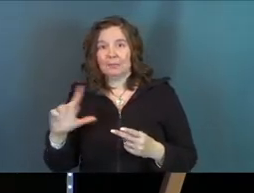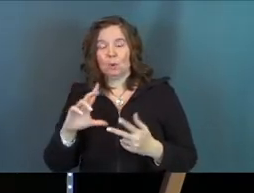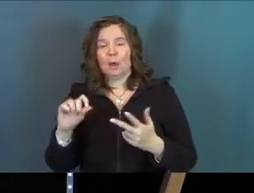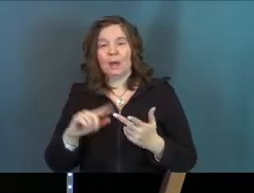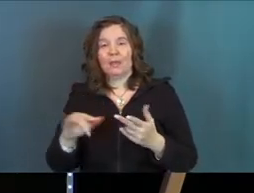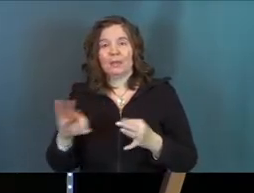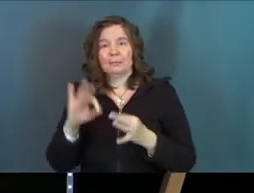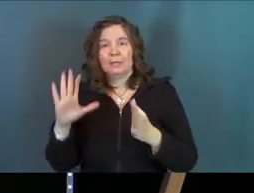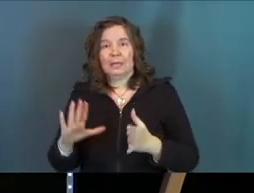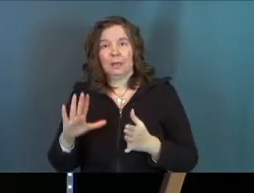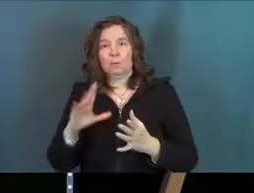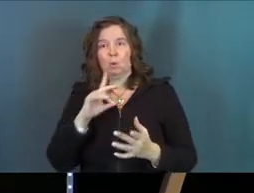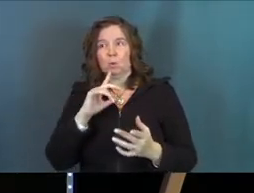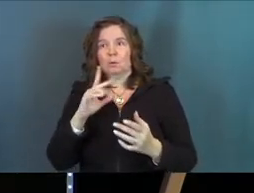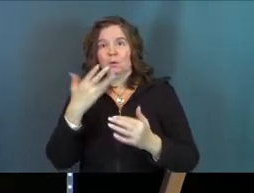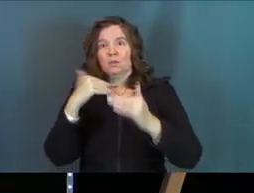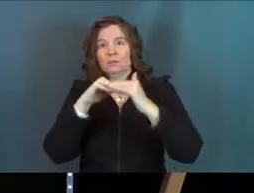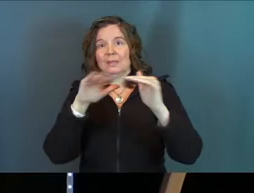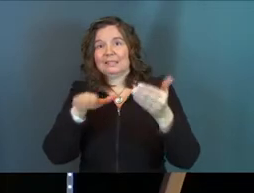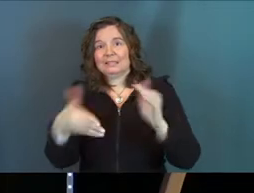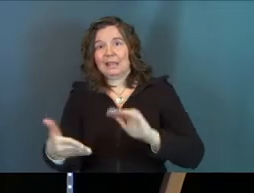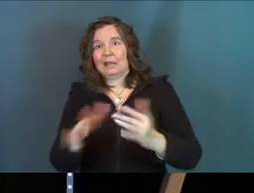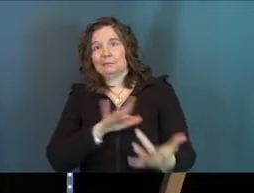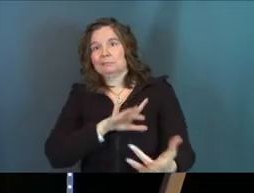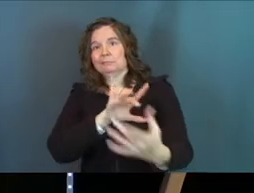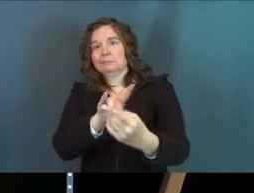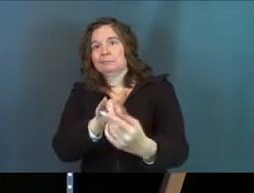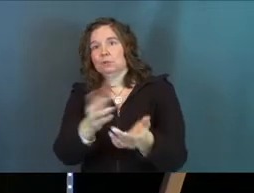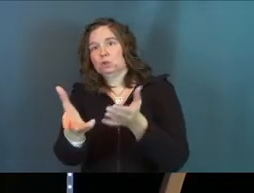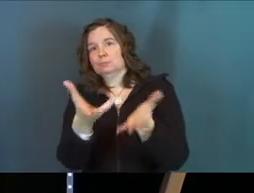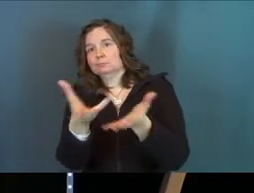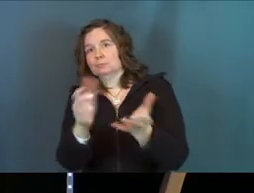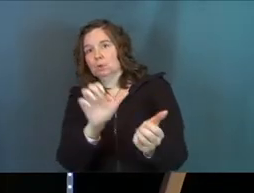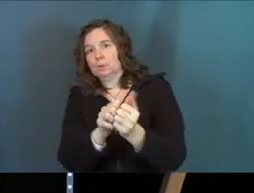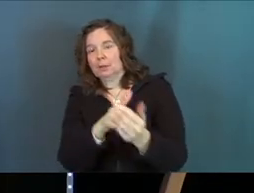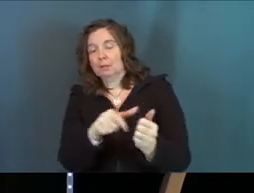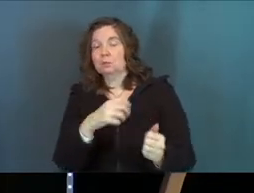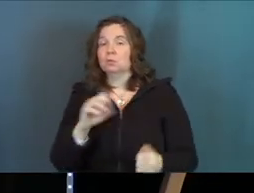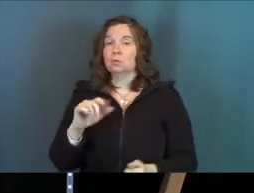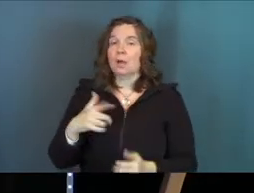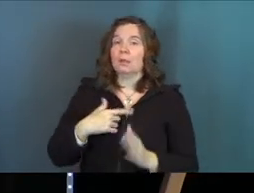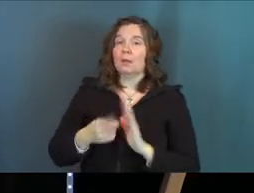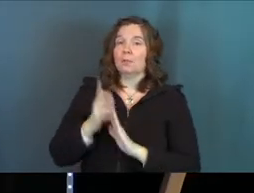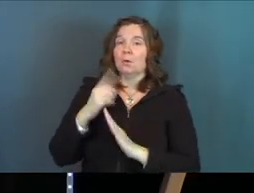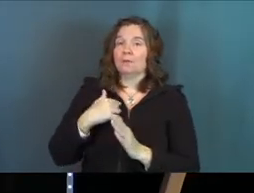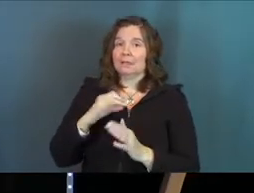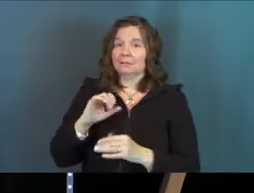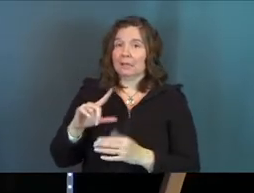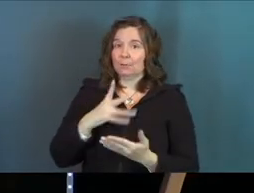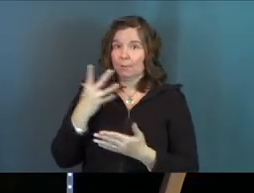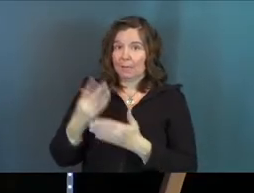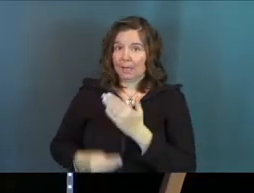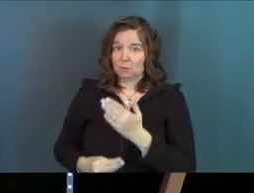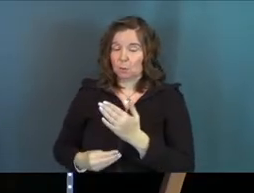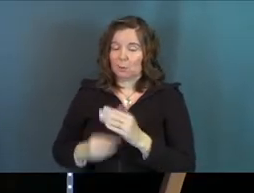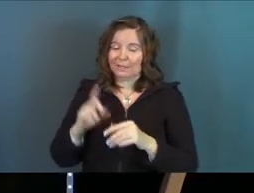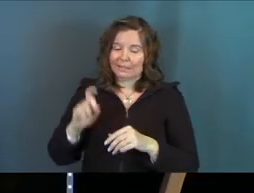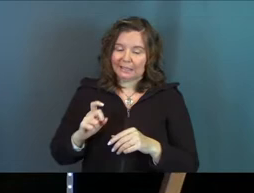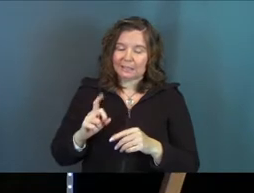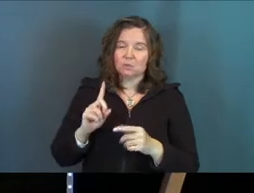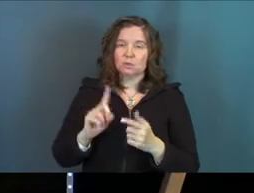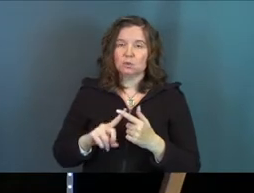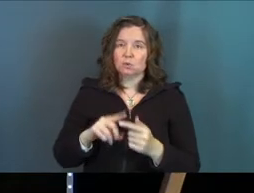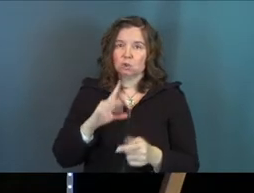brings people back from the dead, basically, so they can communicate, right? And so Saul has this moment after Samuel passes away where he needs